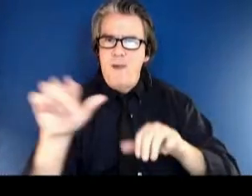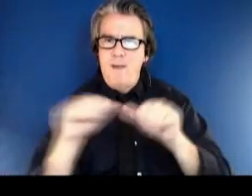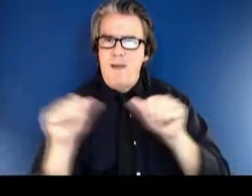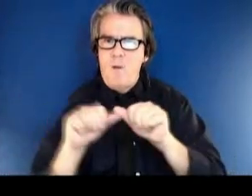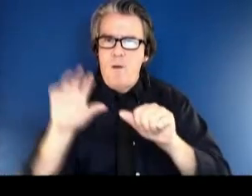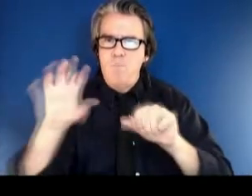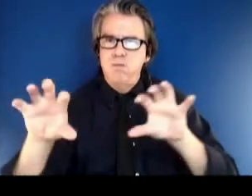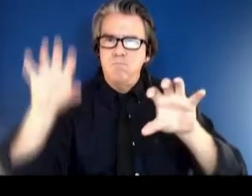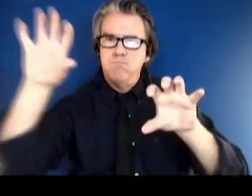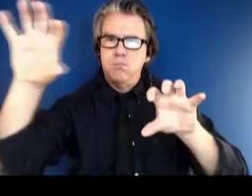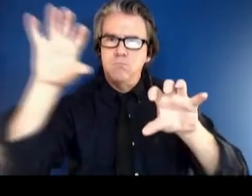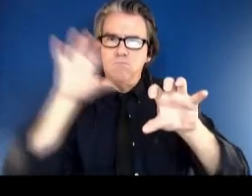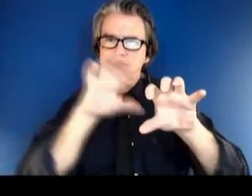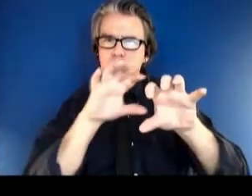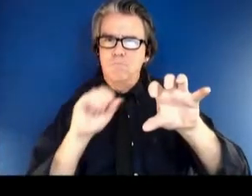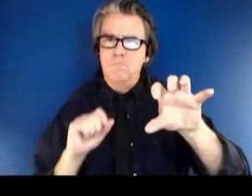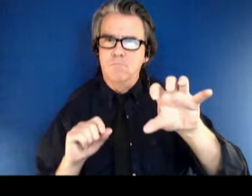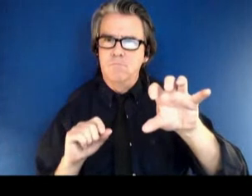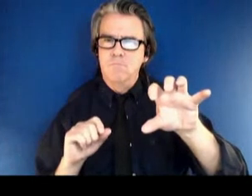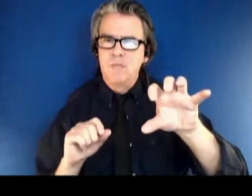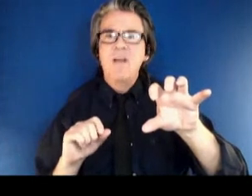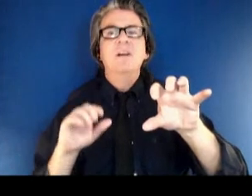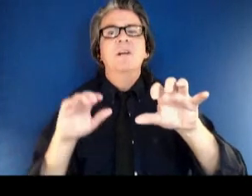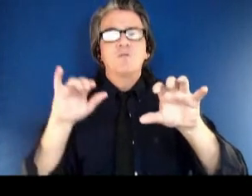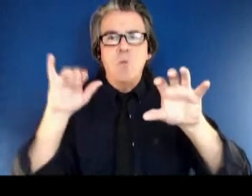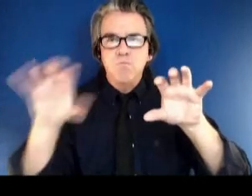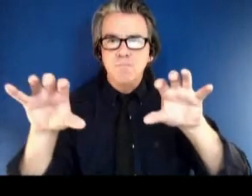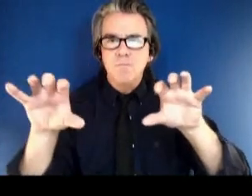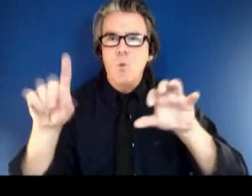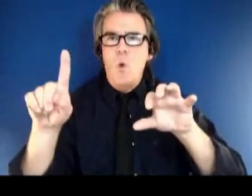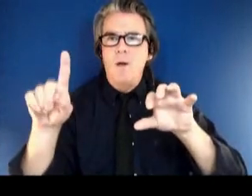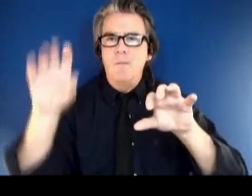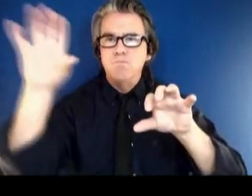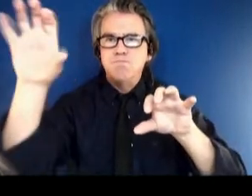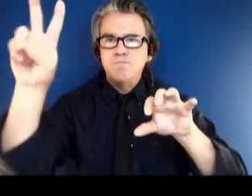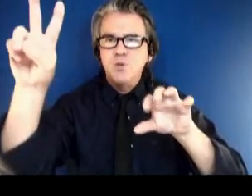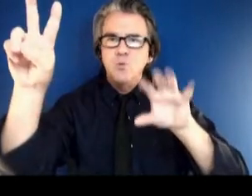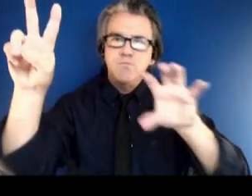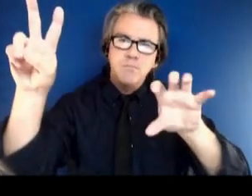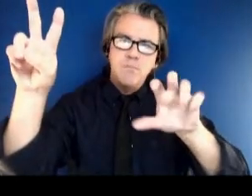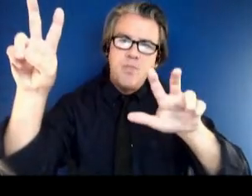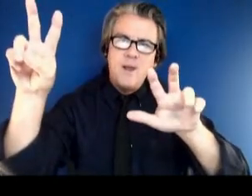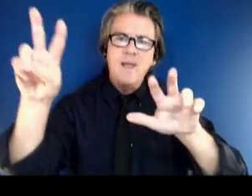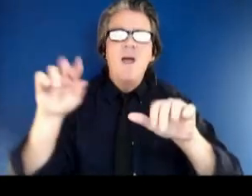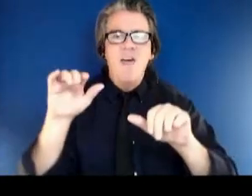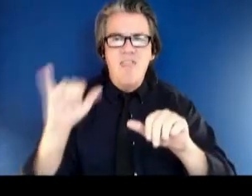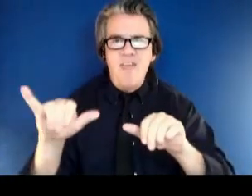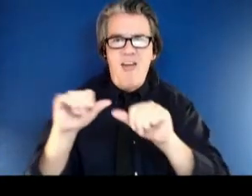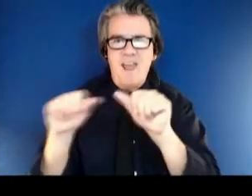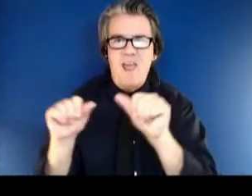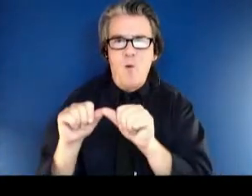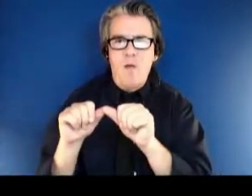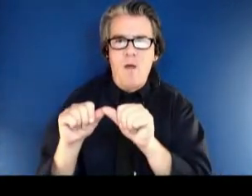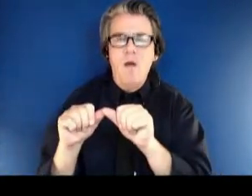fire danger. We refer to those as, our geographic areas of danger.